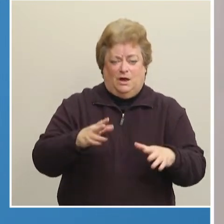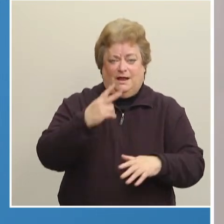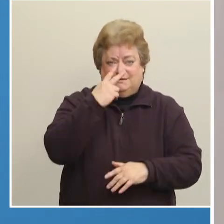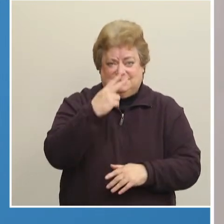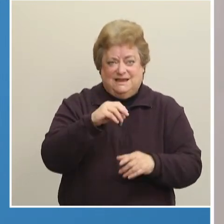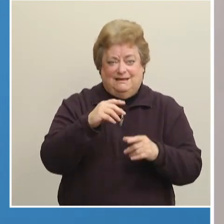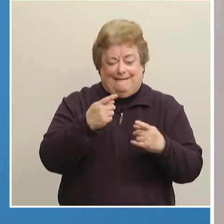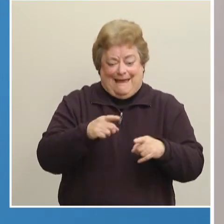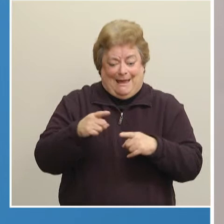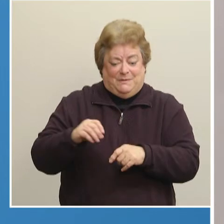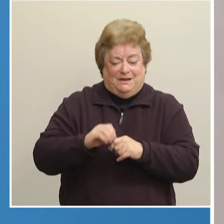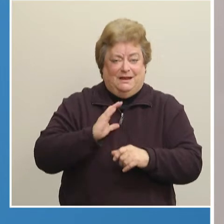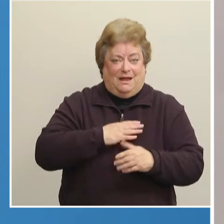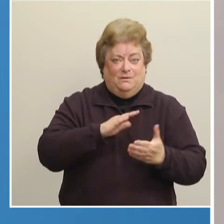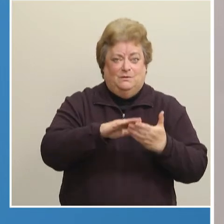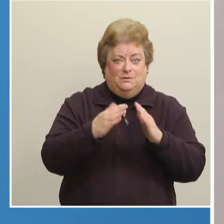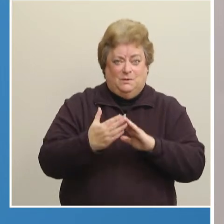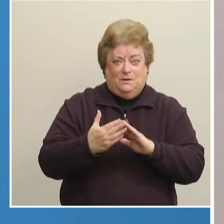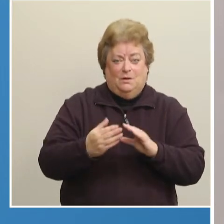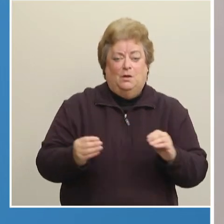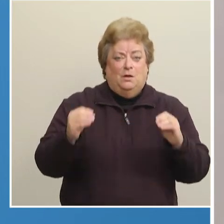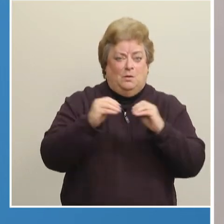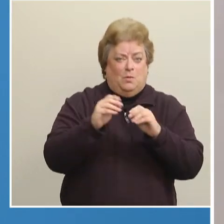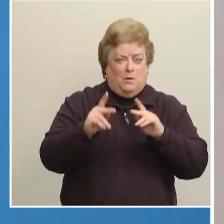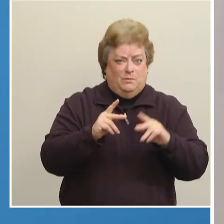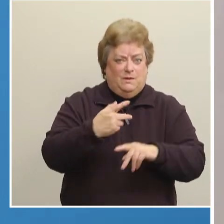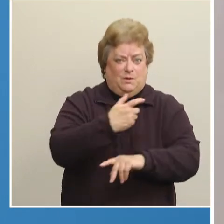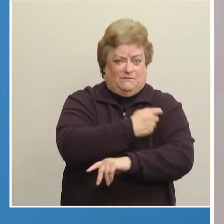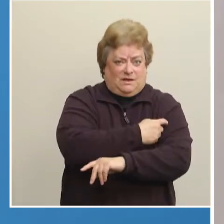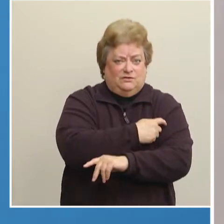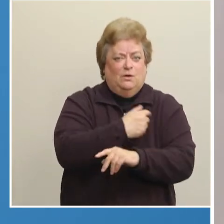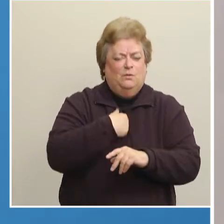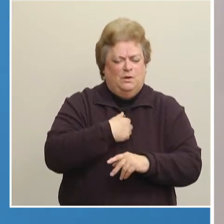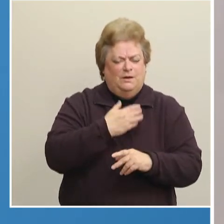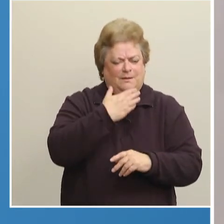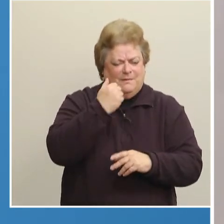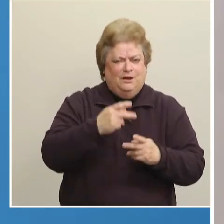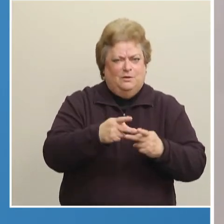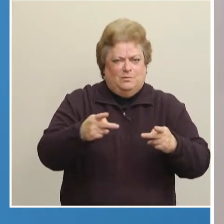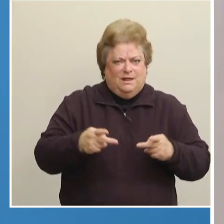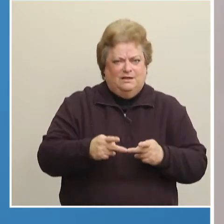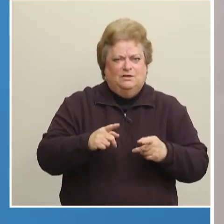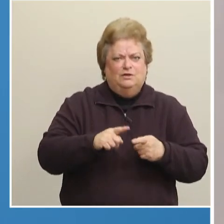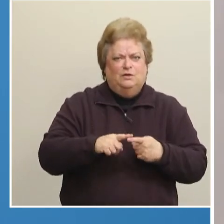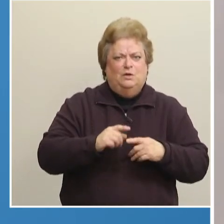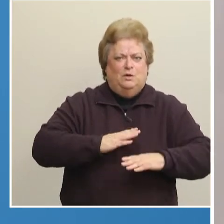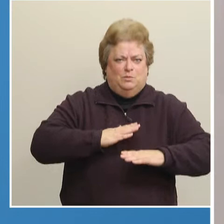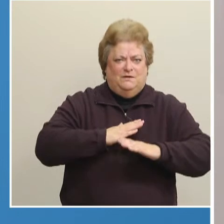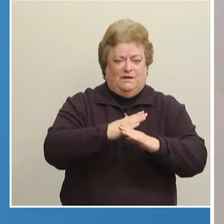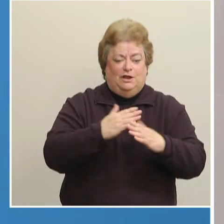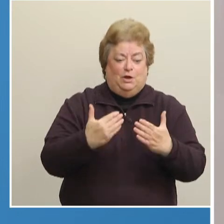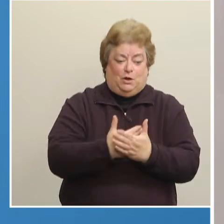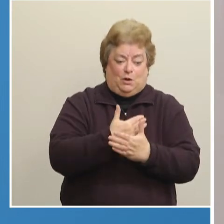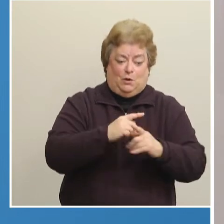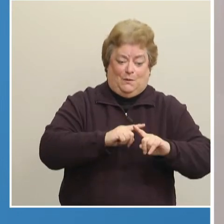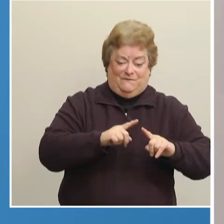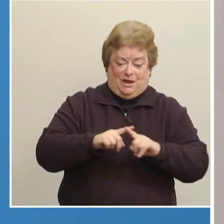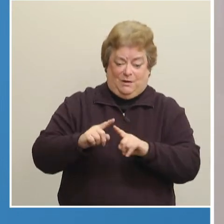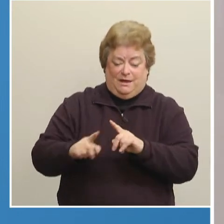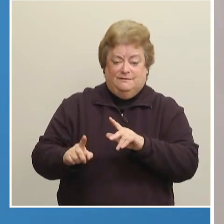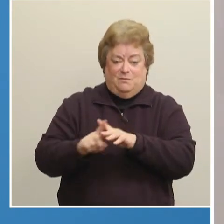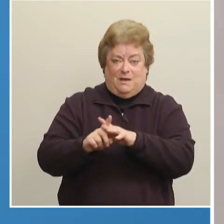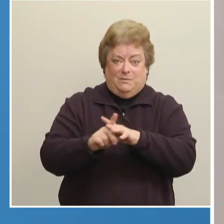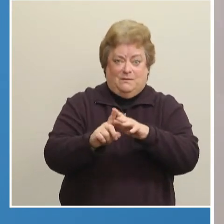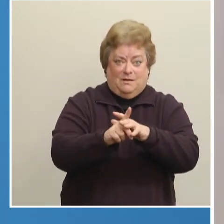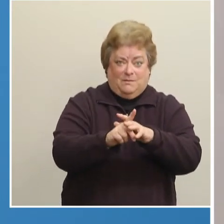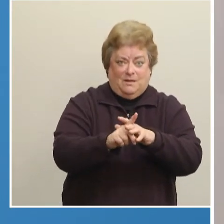community. Having more people vaccinated puts us in a better position to prevent new variants from emerging in our